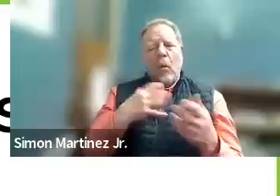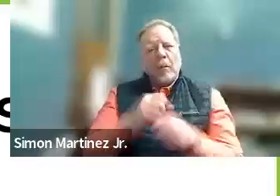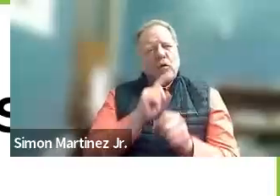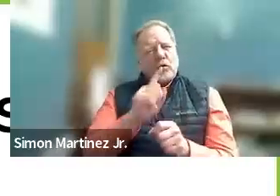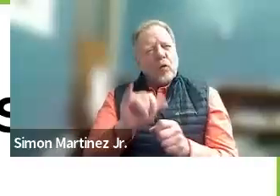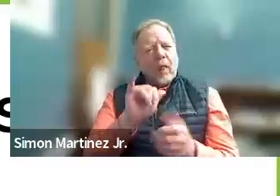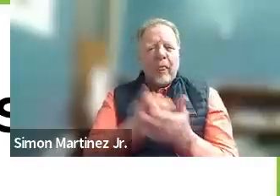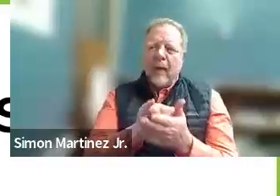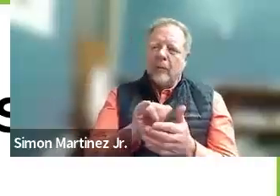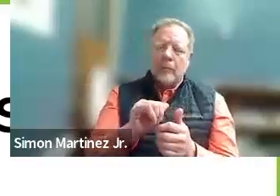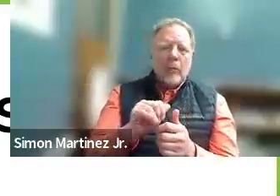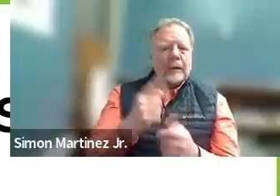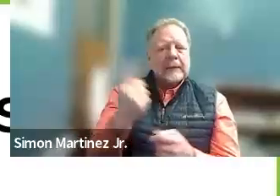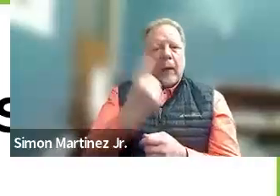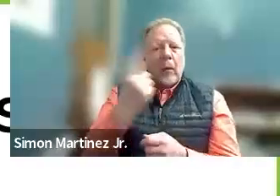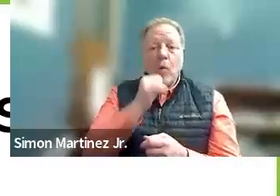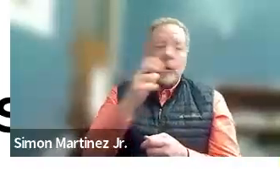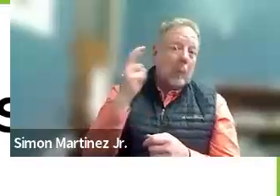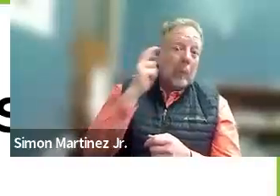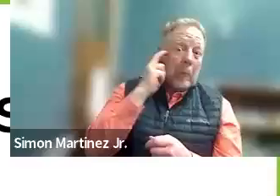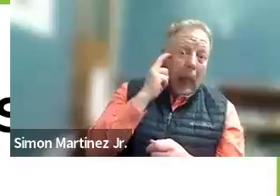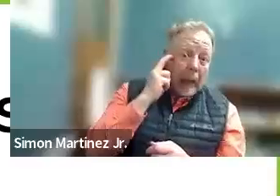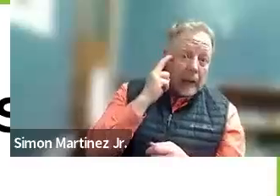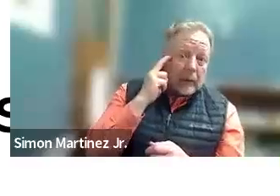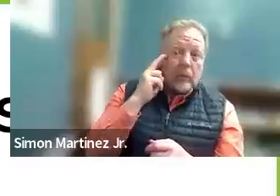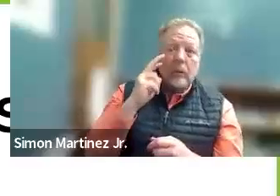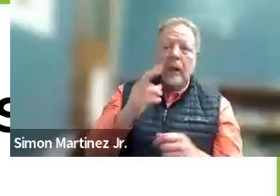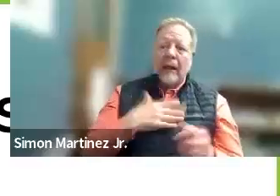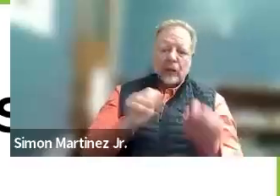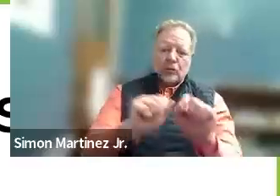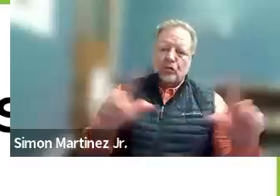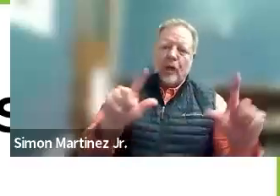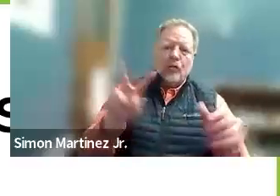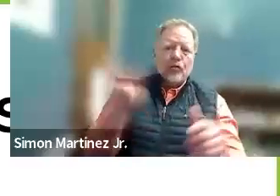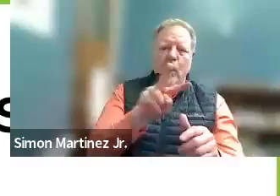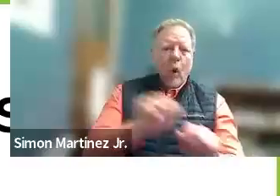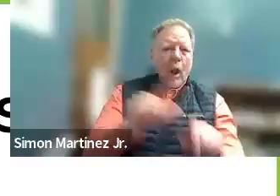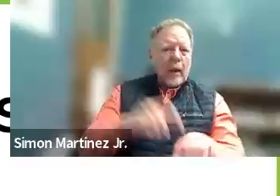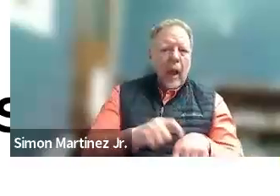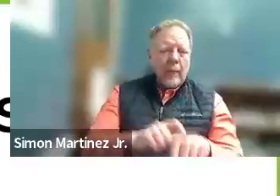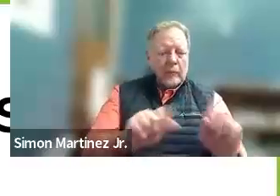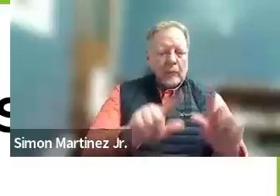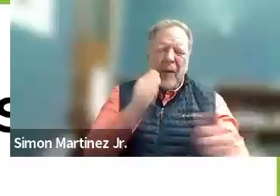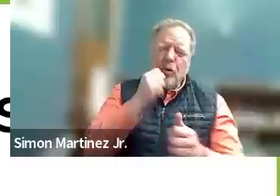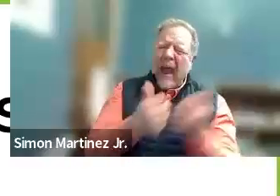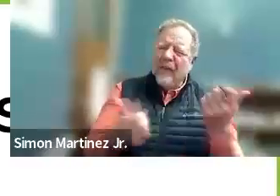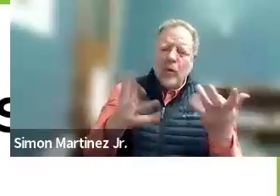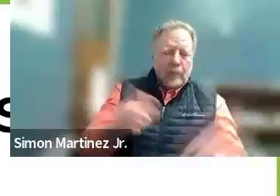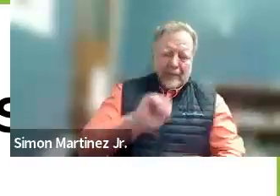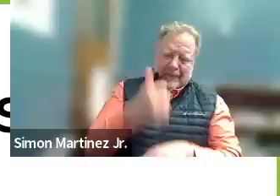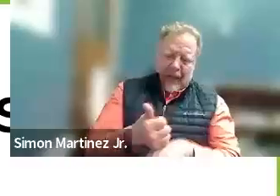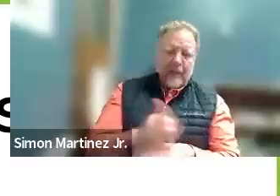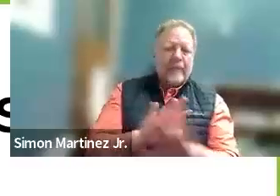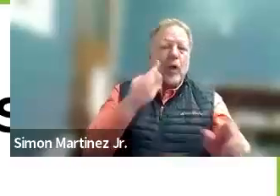sure that someone who is blind and uses a screen reader all the time, we want to make sure everything we create is